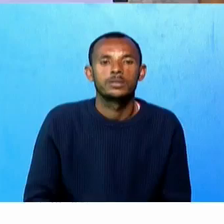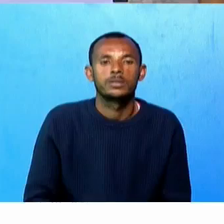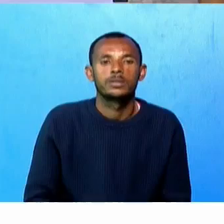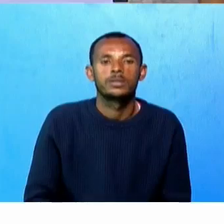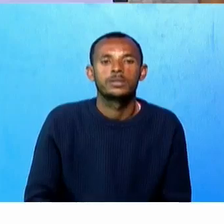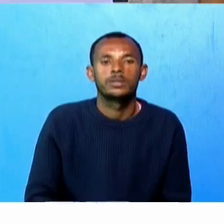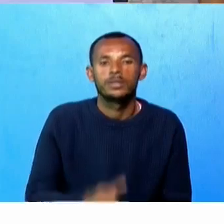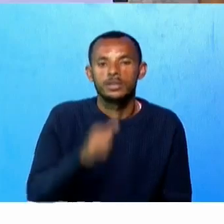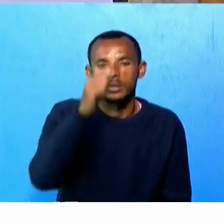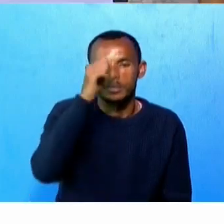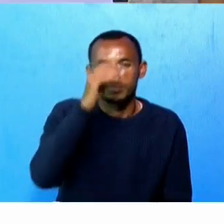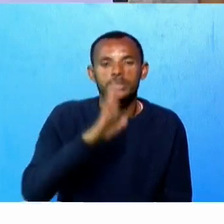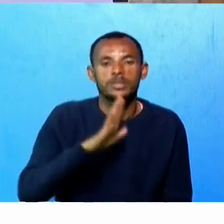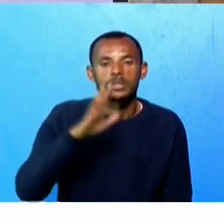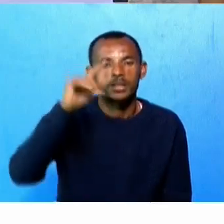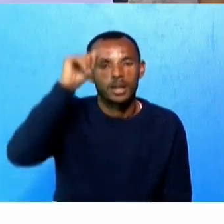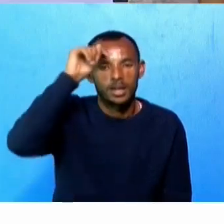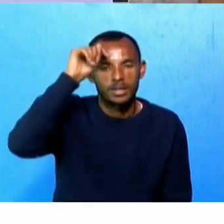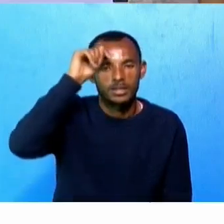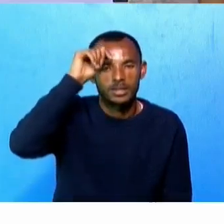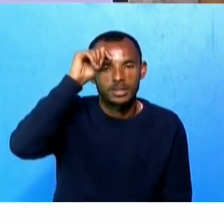Mr. Tadesse